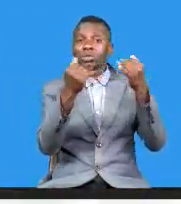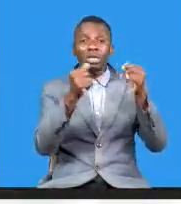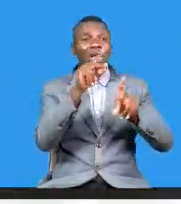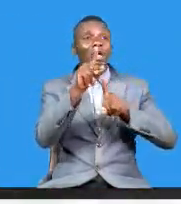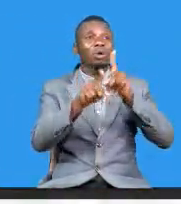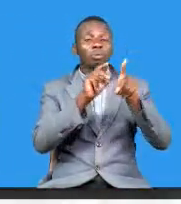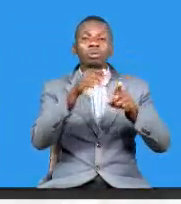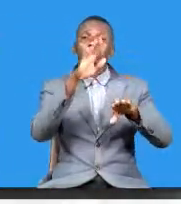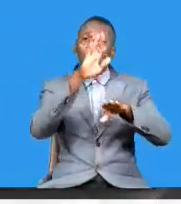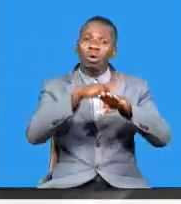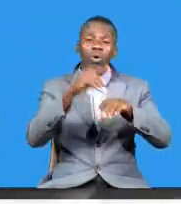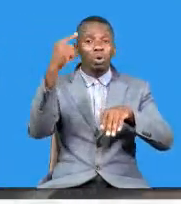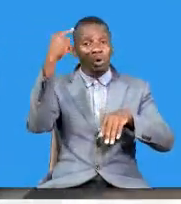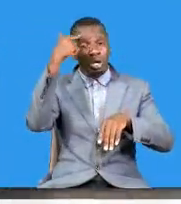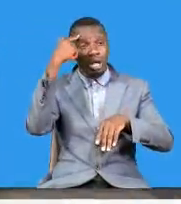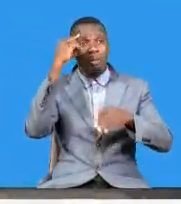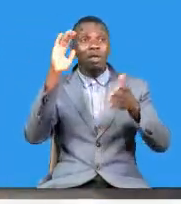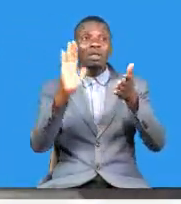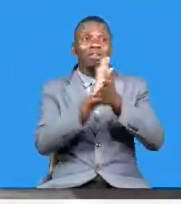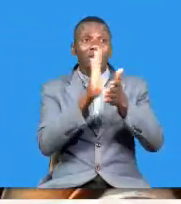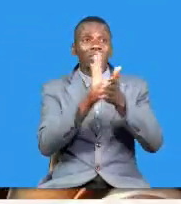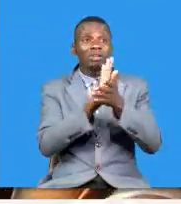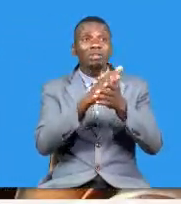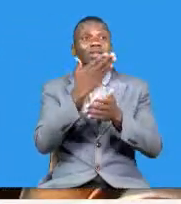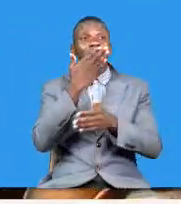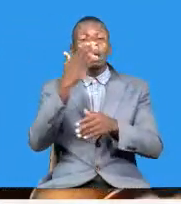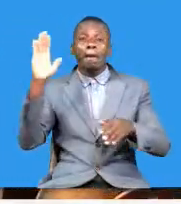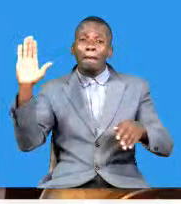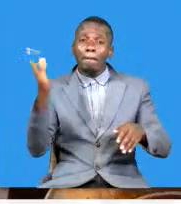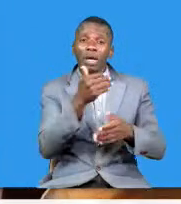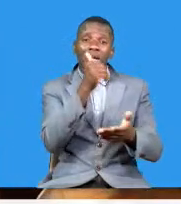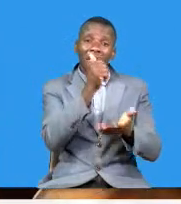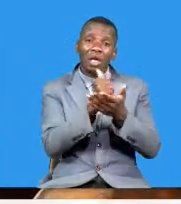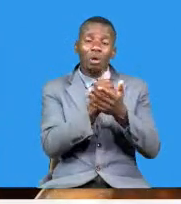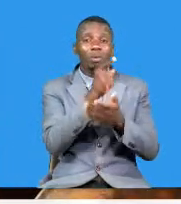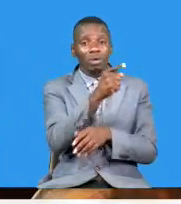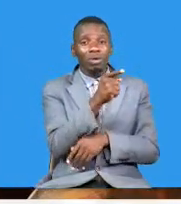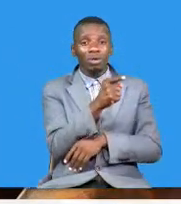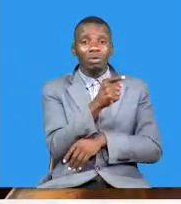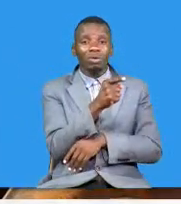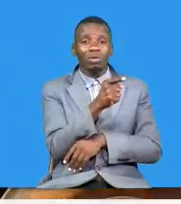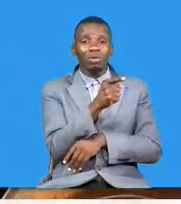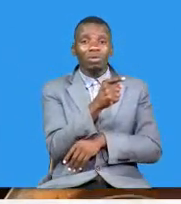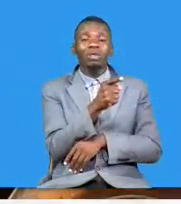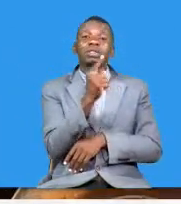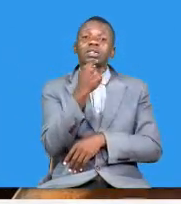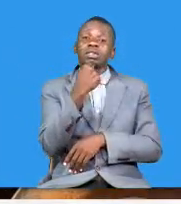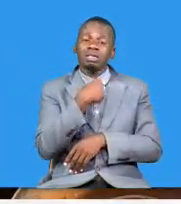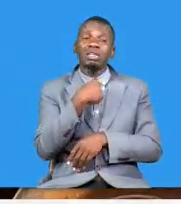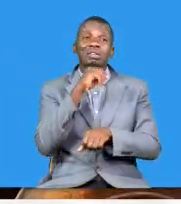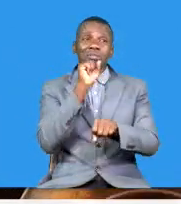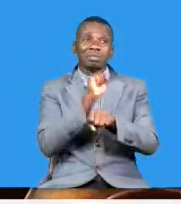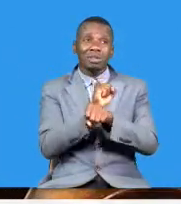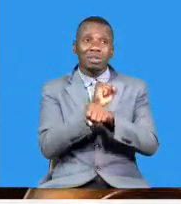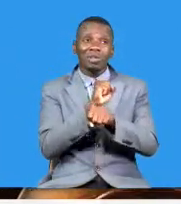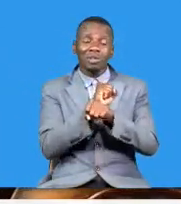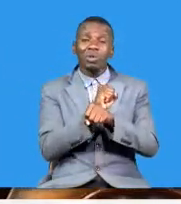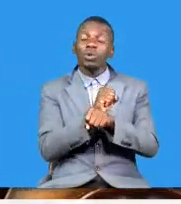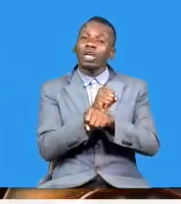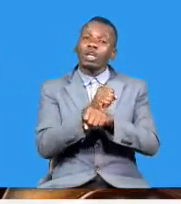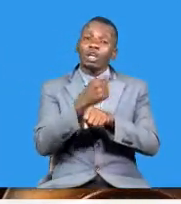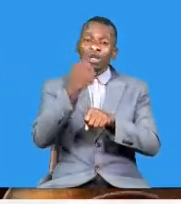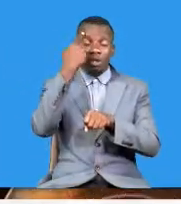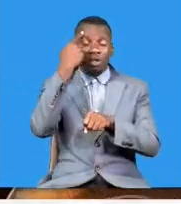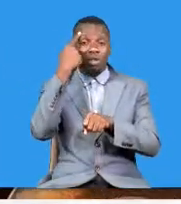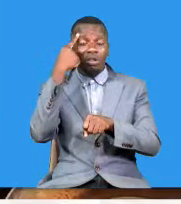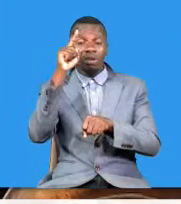on government to revisit the area and offer a lasting... And I'm the driver. I work for Yuka Waste Management.